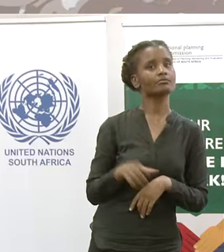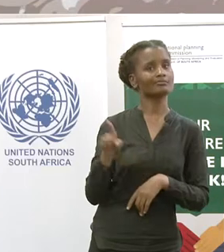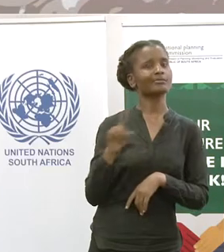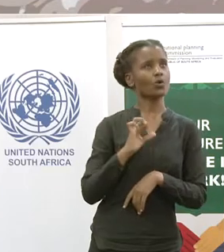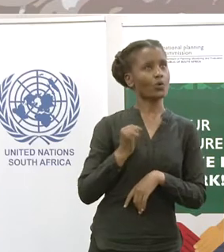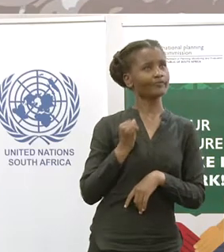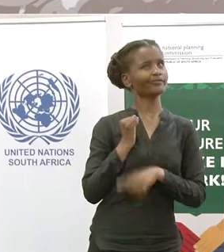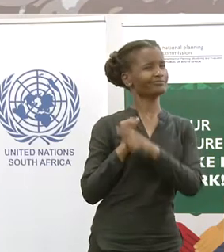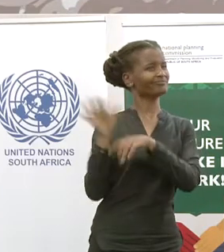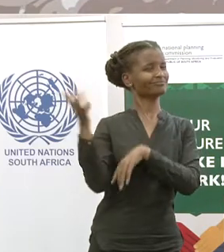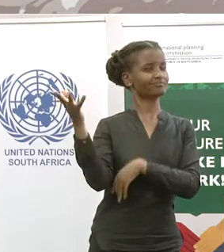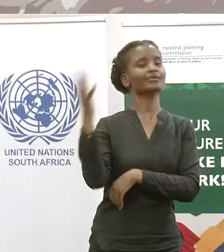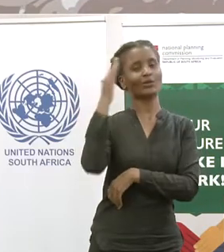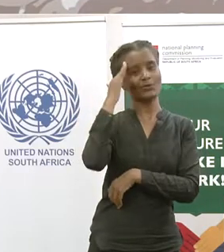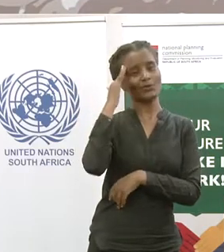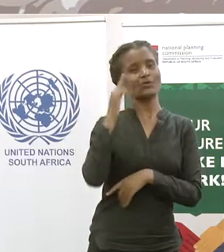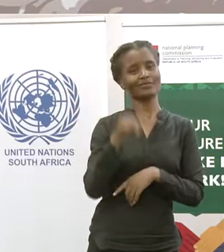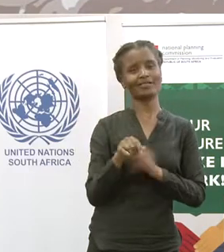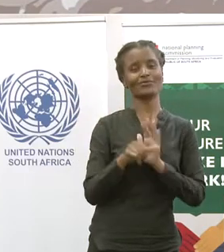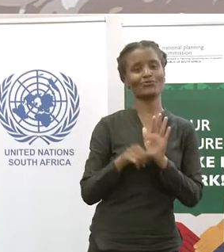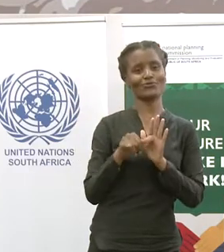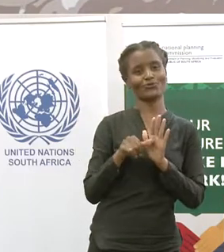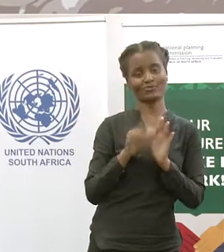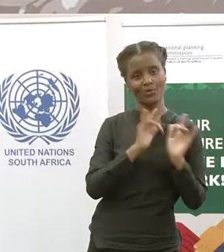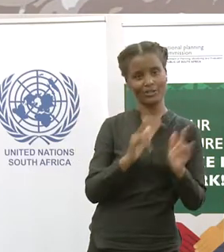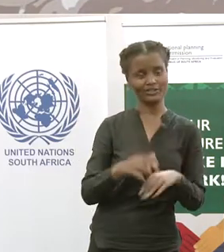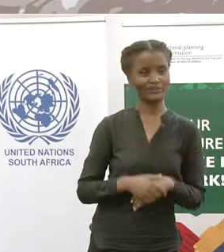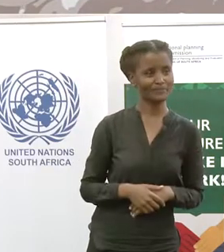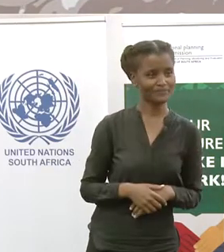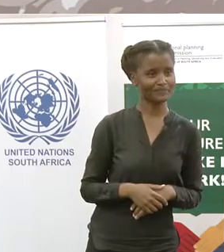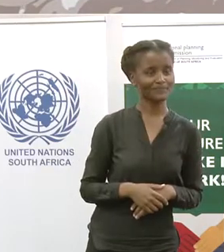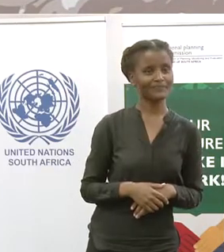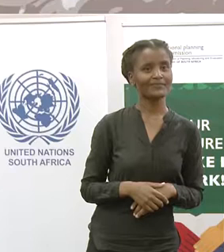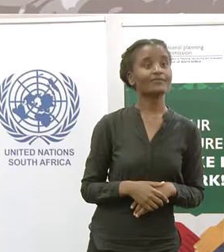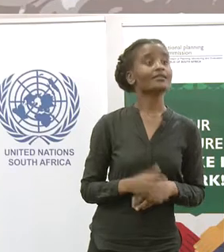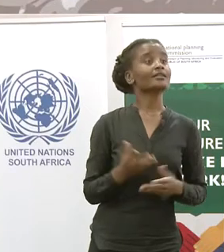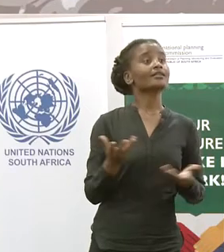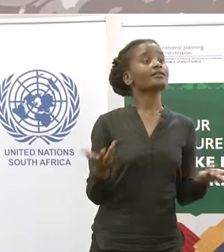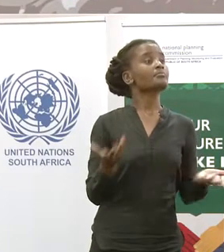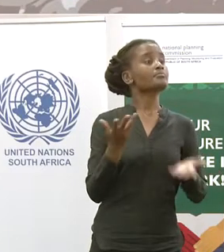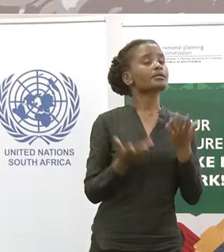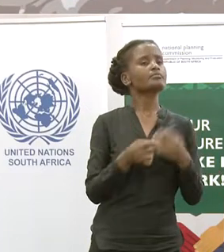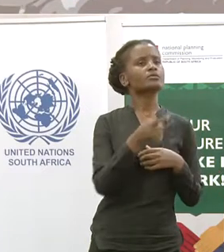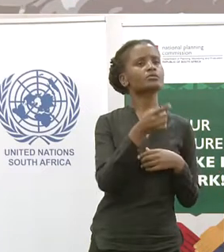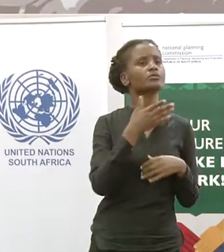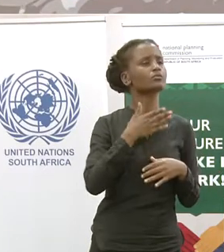hi. So those of you who would want to gain access